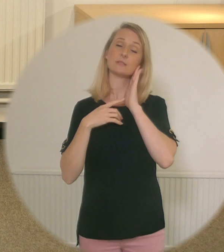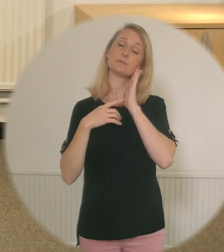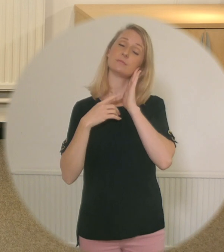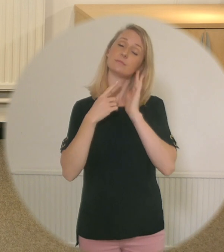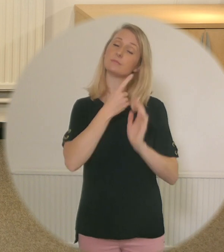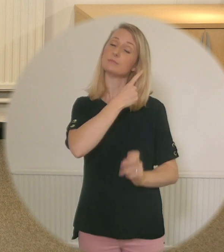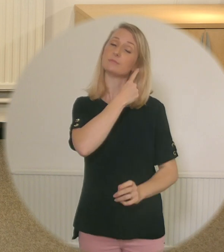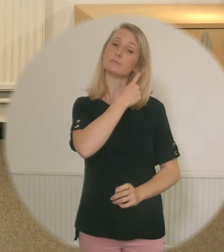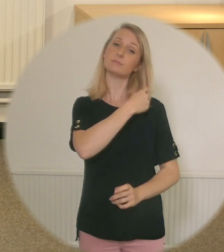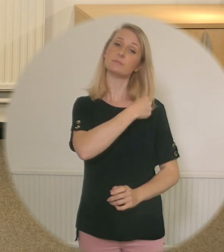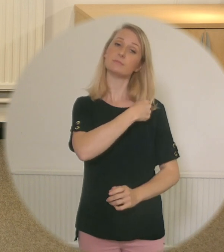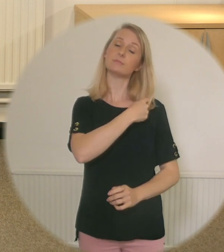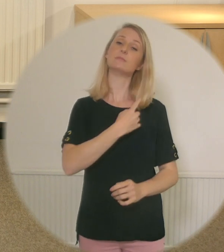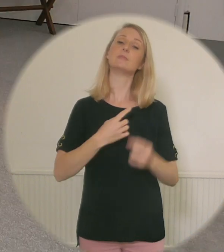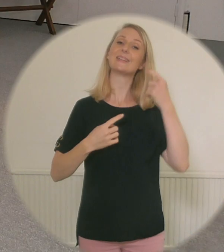shoulder.